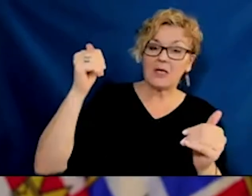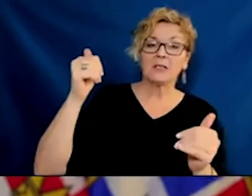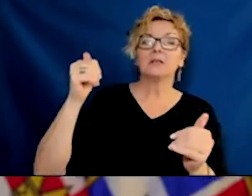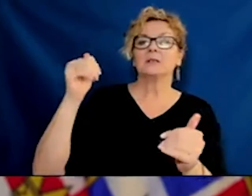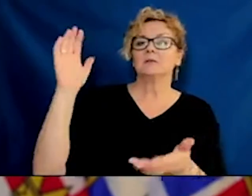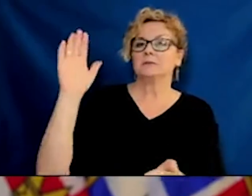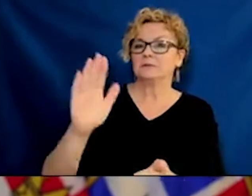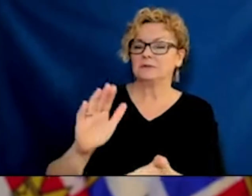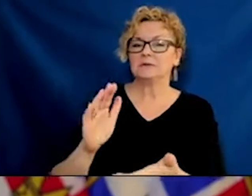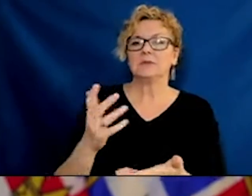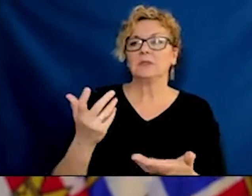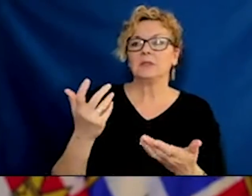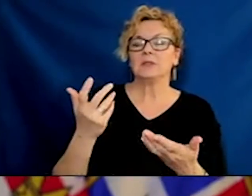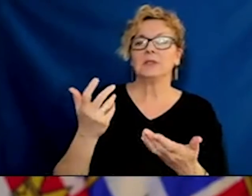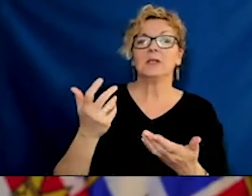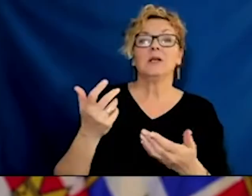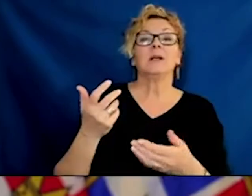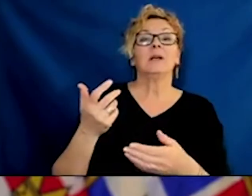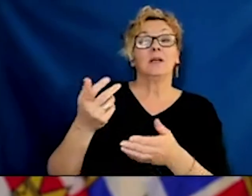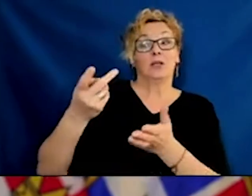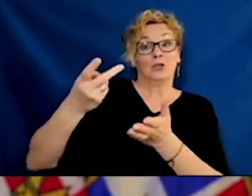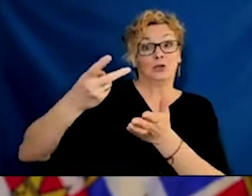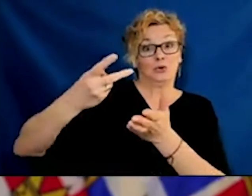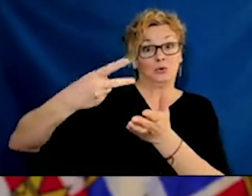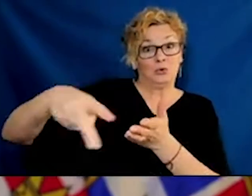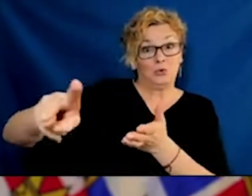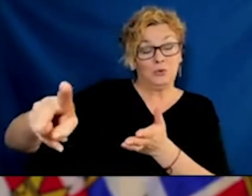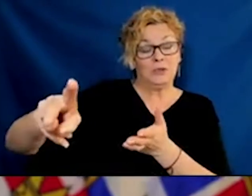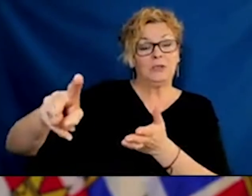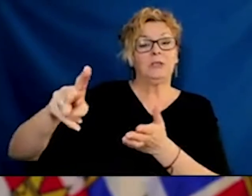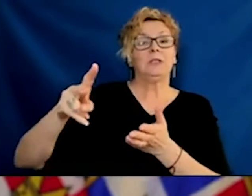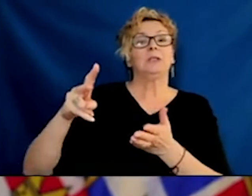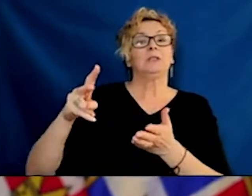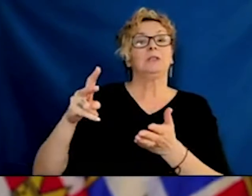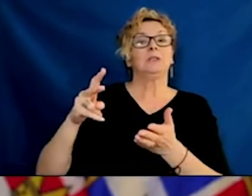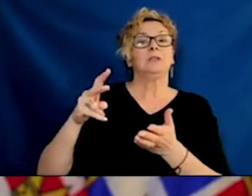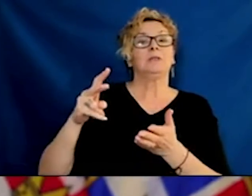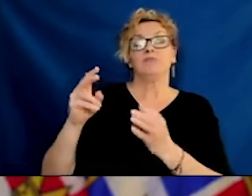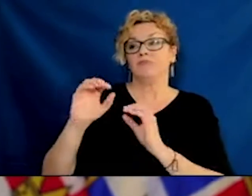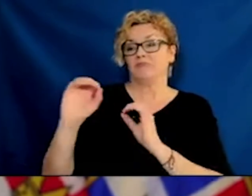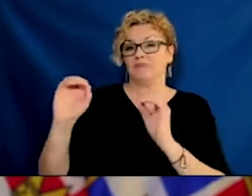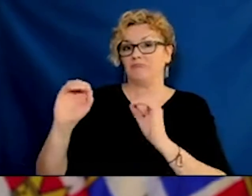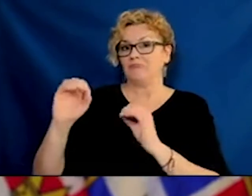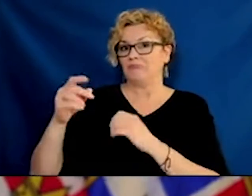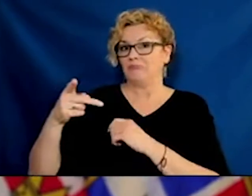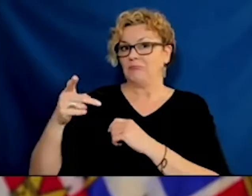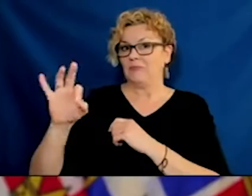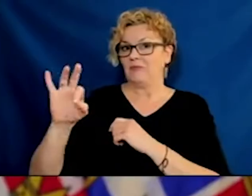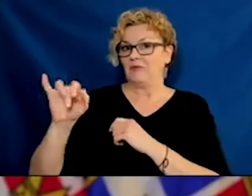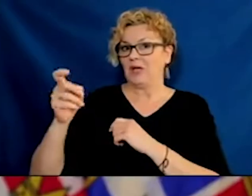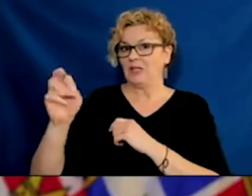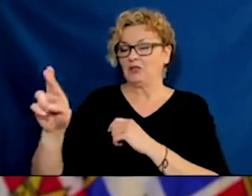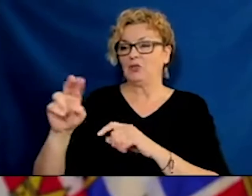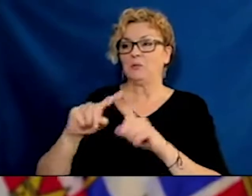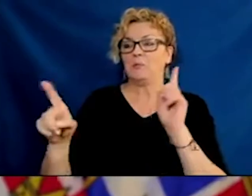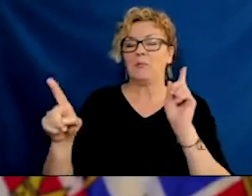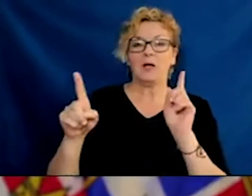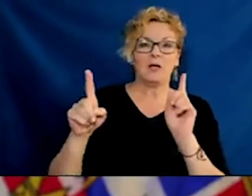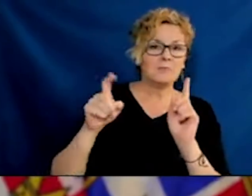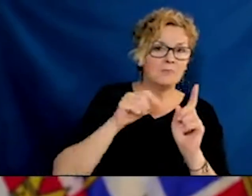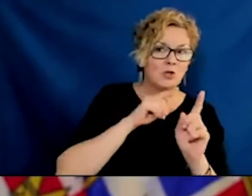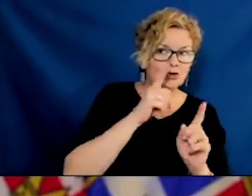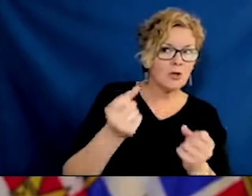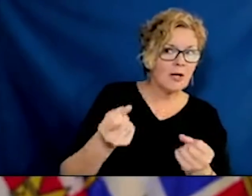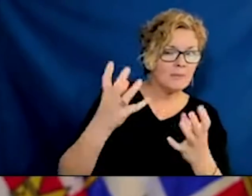the following 2 weeks in February. We know that the federal government is doing everything in their power to make sure that